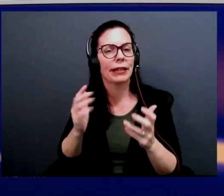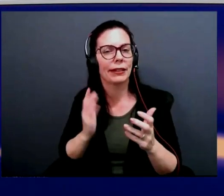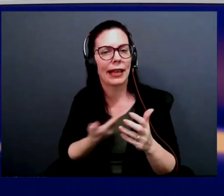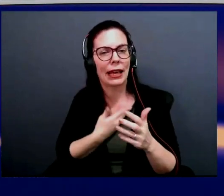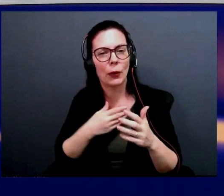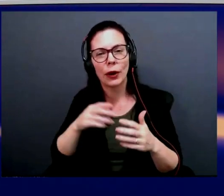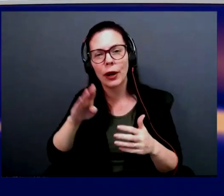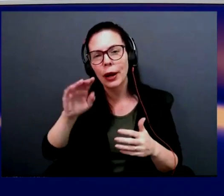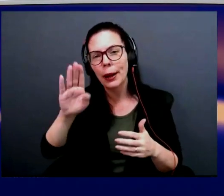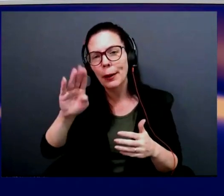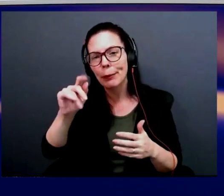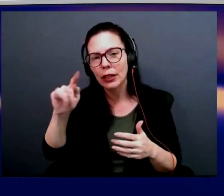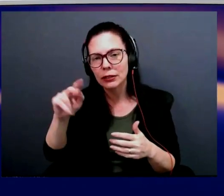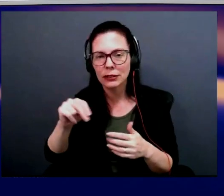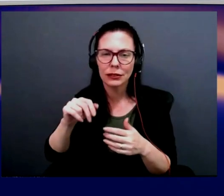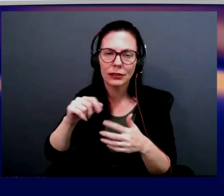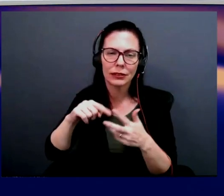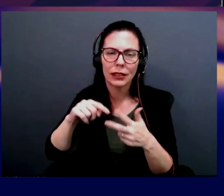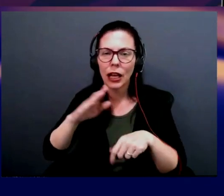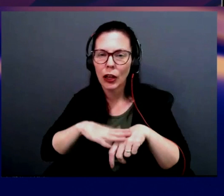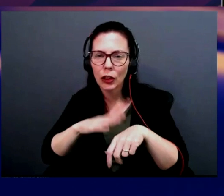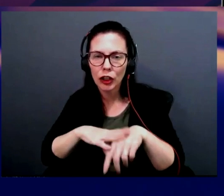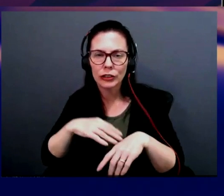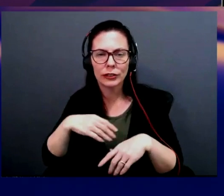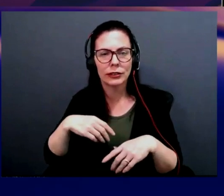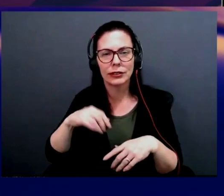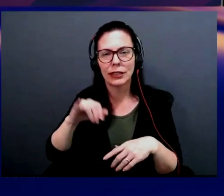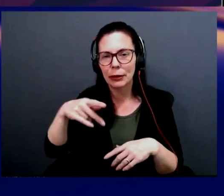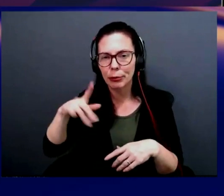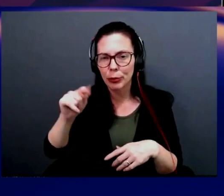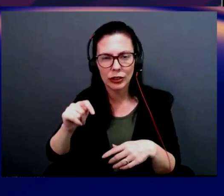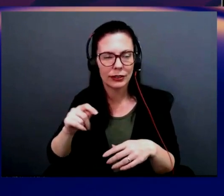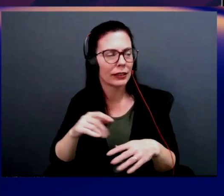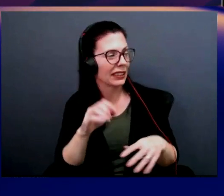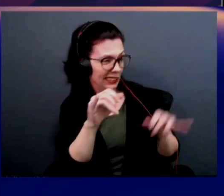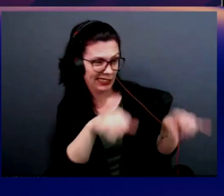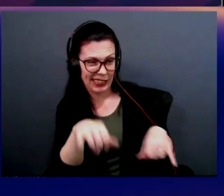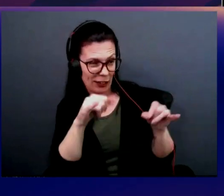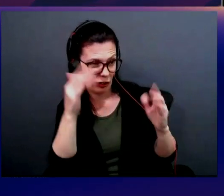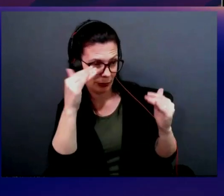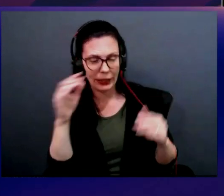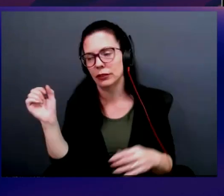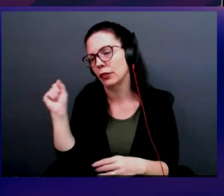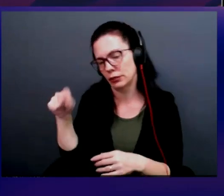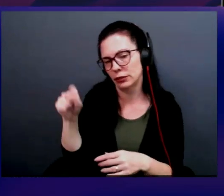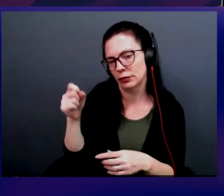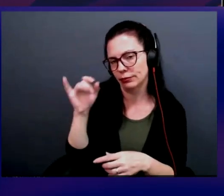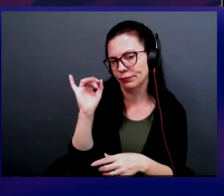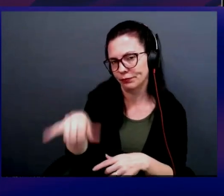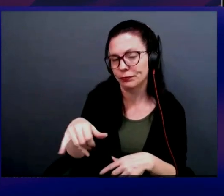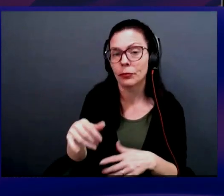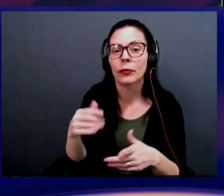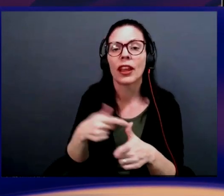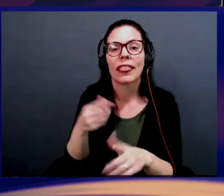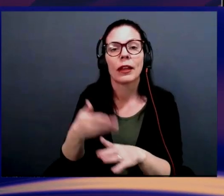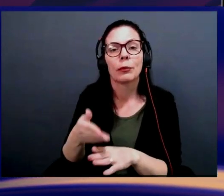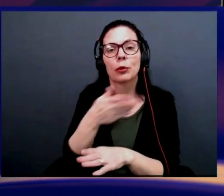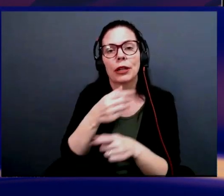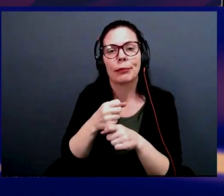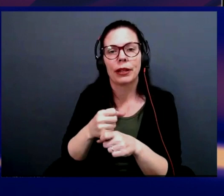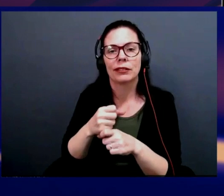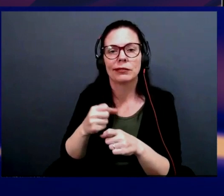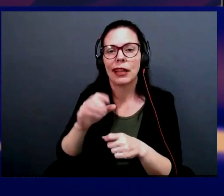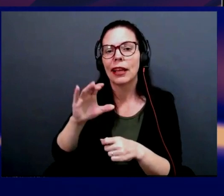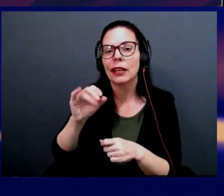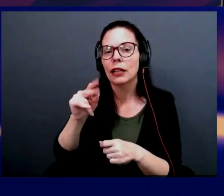and alerts and inputs and stuff like that. So all the standard things you would expect. Exactly, all the standard things. And then we have some pre-built like custom